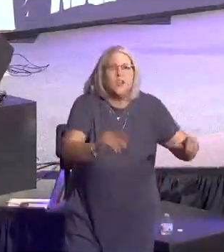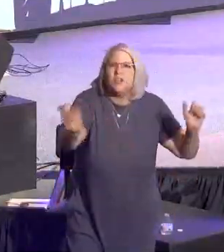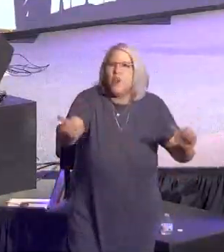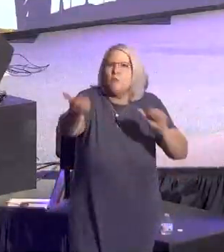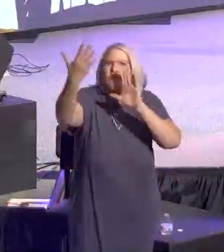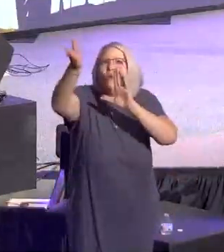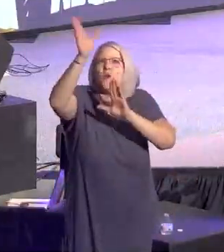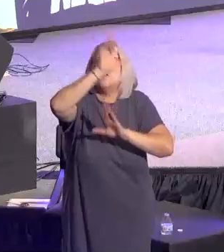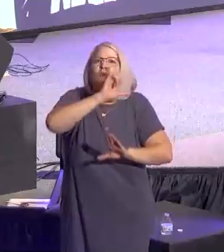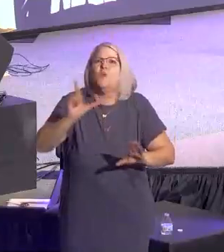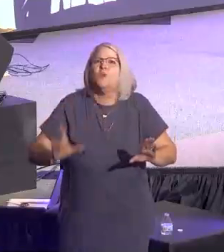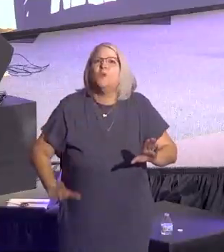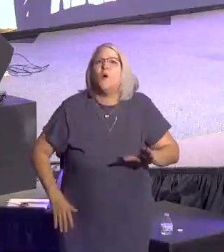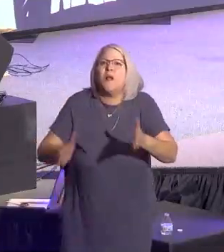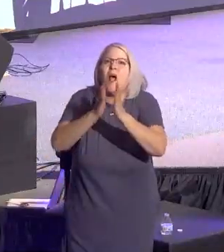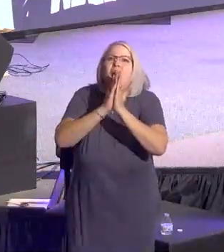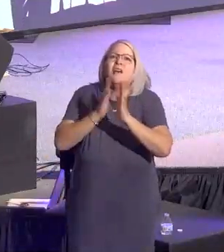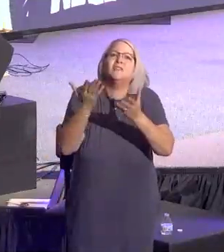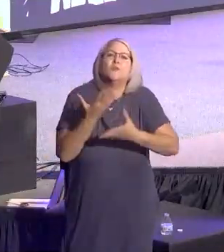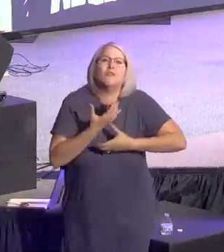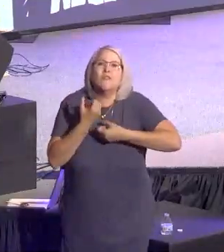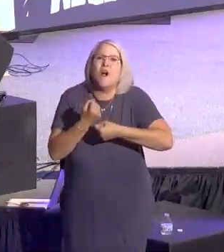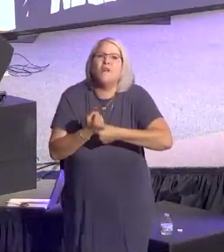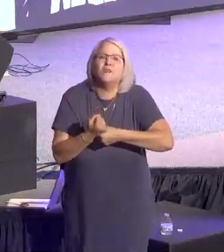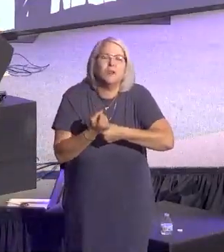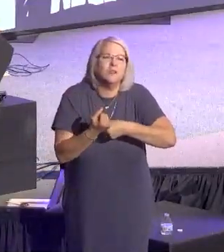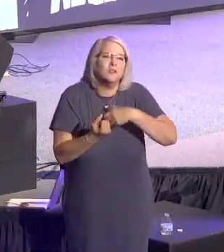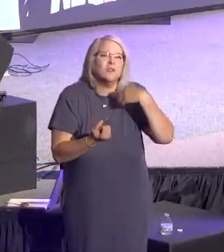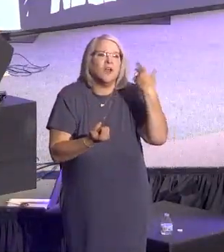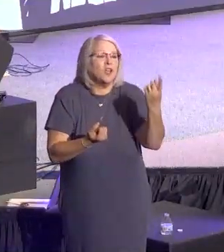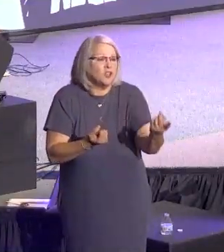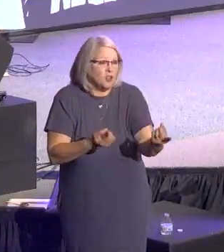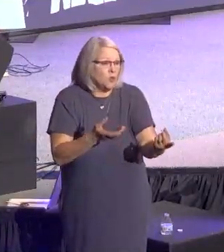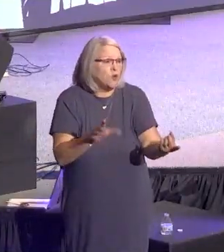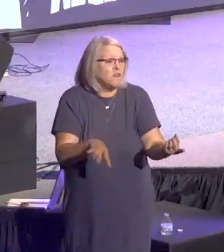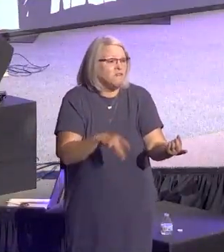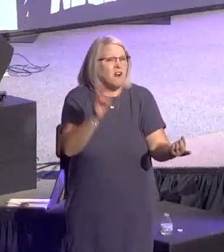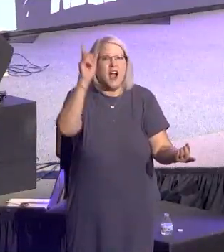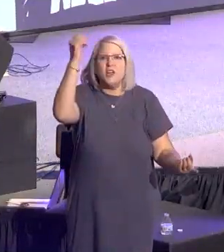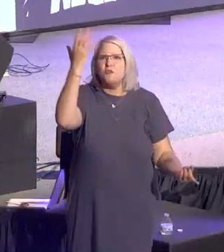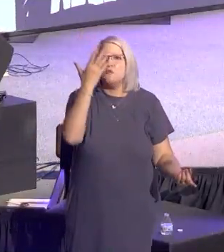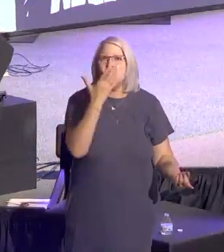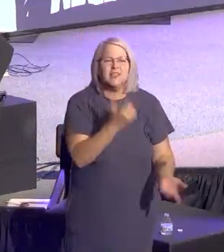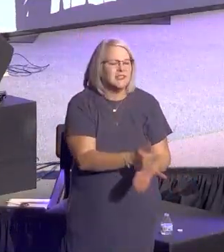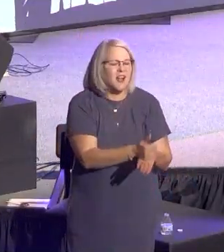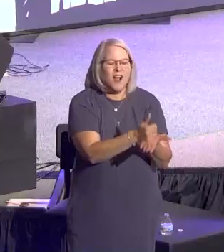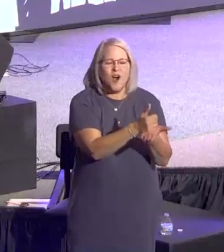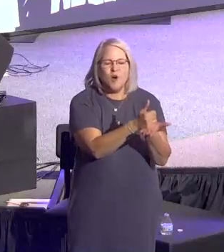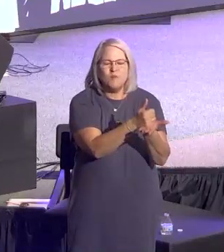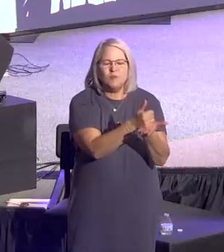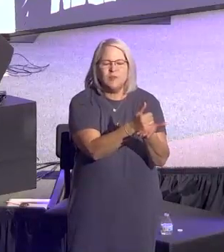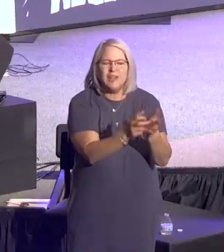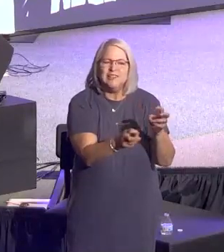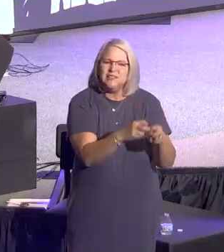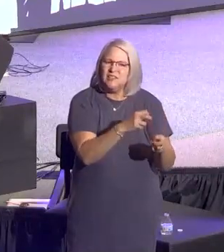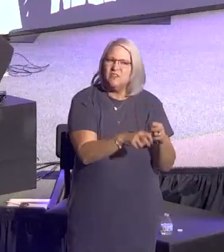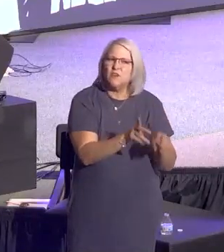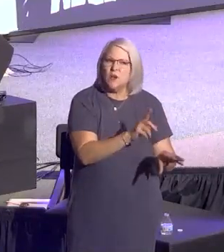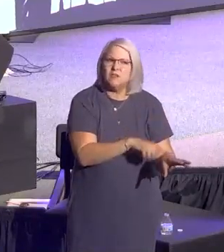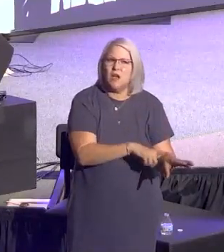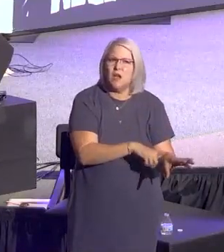just ask him with confidence, and you will find grace to help in time